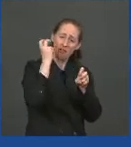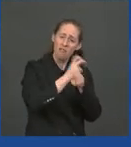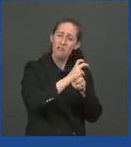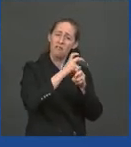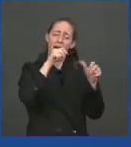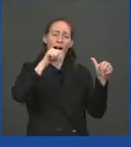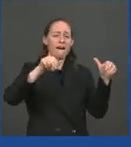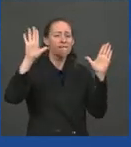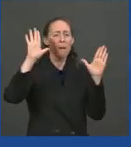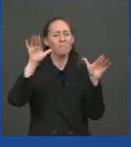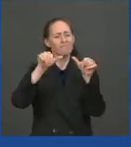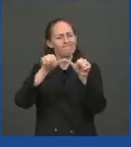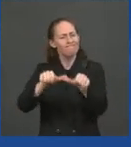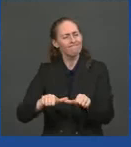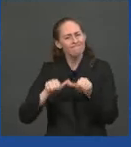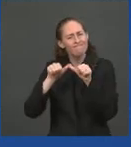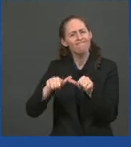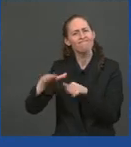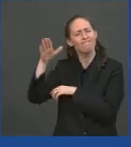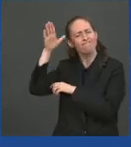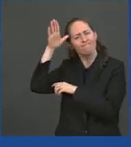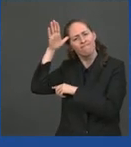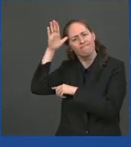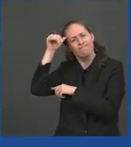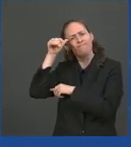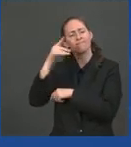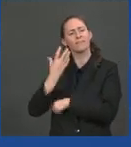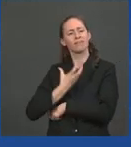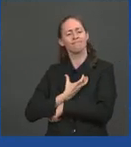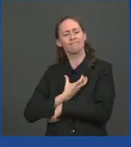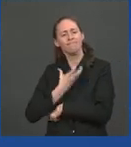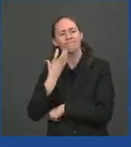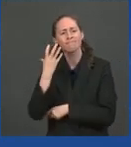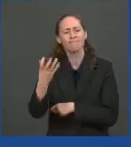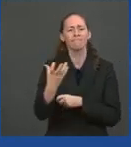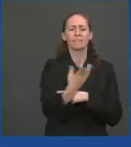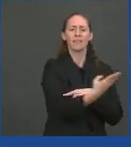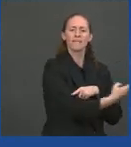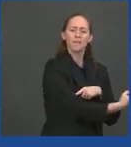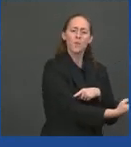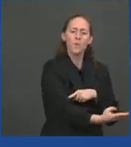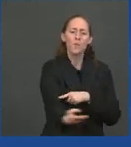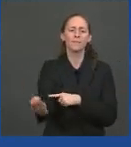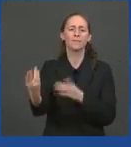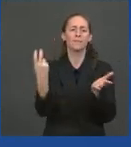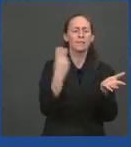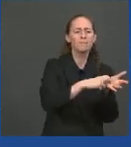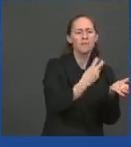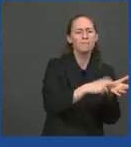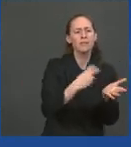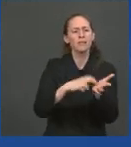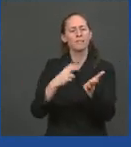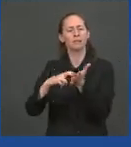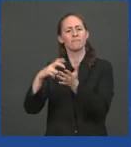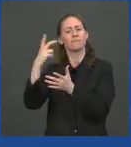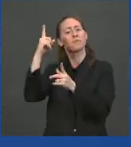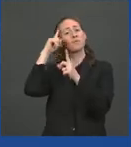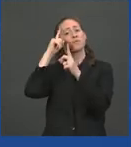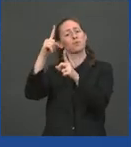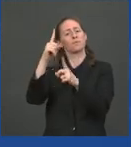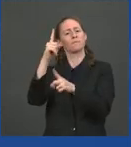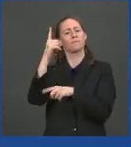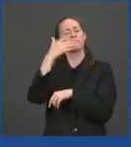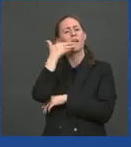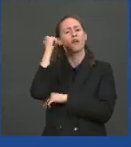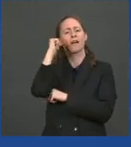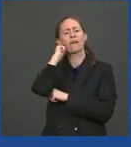sacrifices, if you dedicate yourself and waking up every single day and try to get better in anything you do, in anything you love, and believing in your